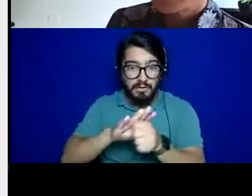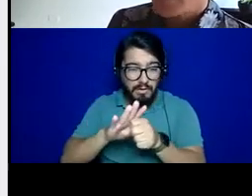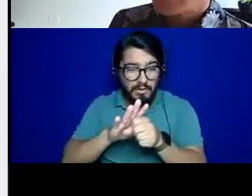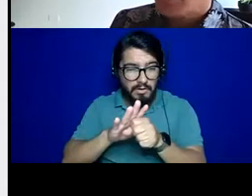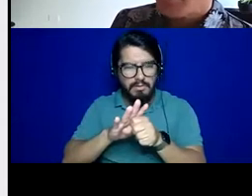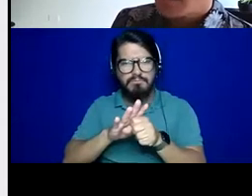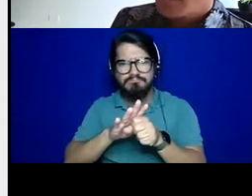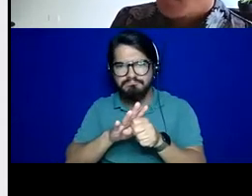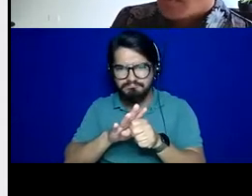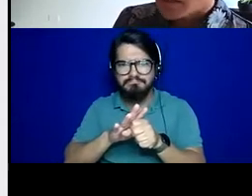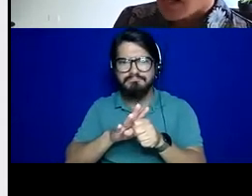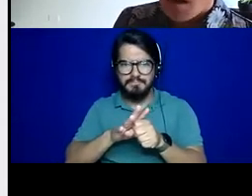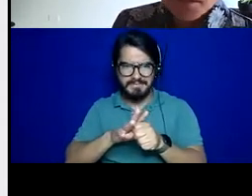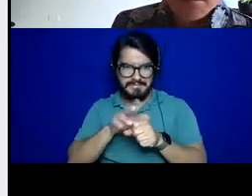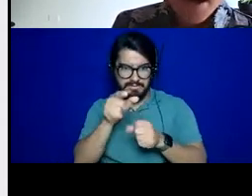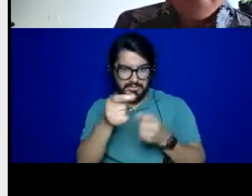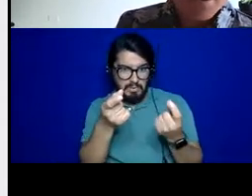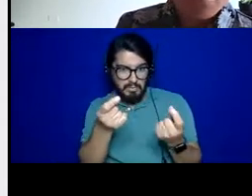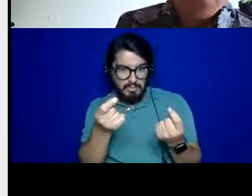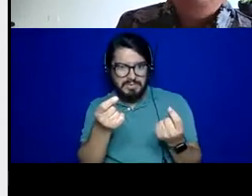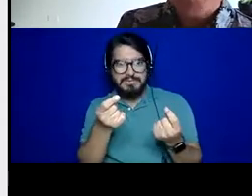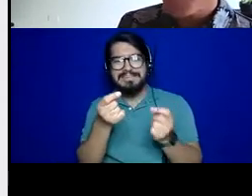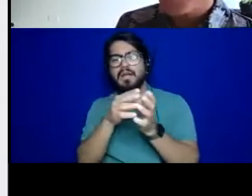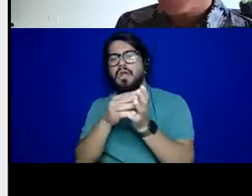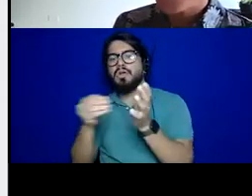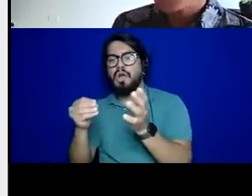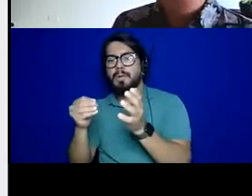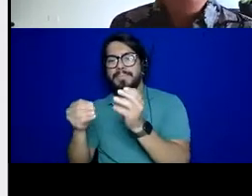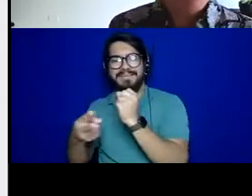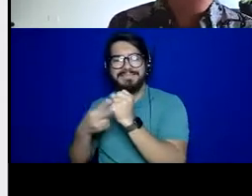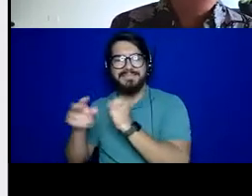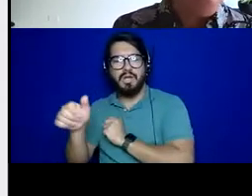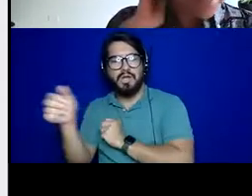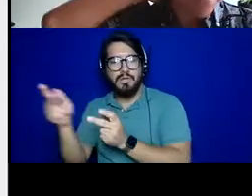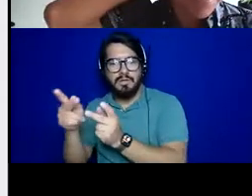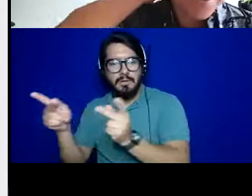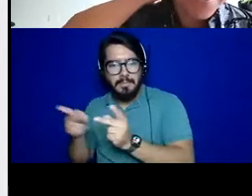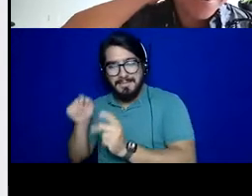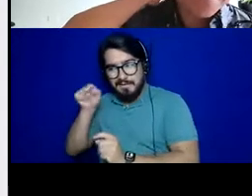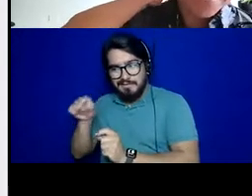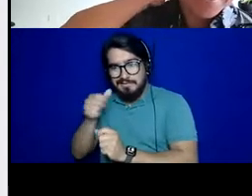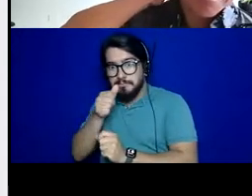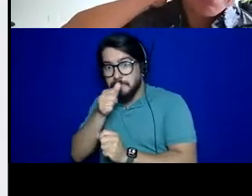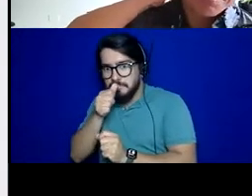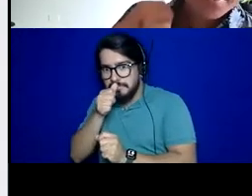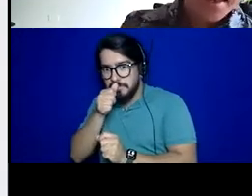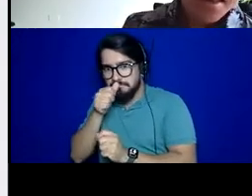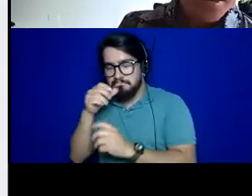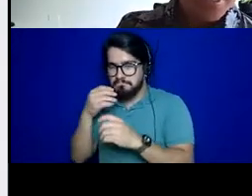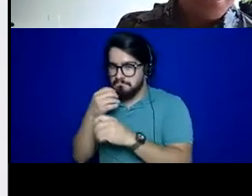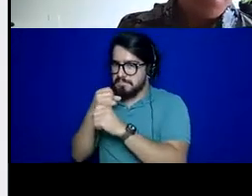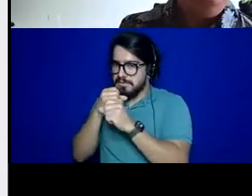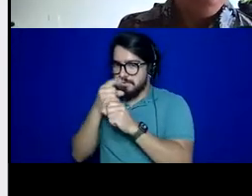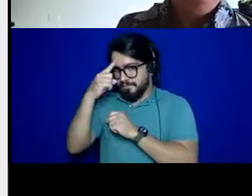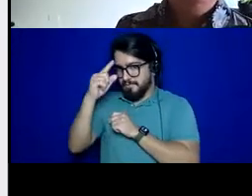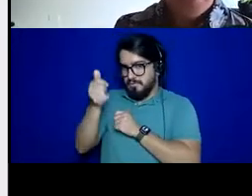about this a lot too, but make a copy of that somewhere that has adequate privacy and safety for yourself